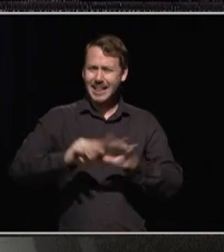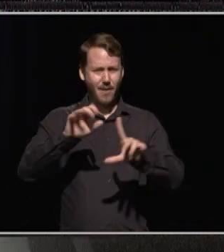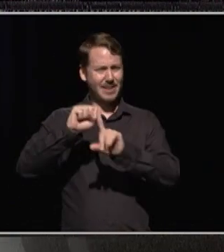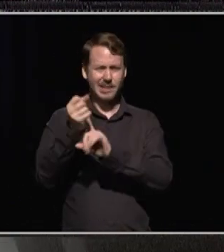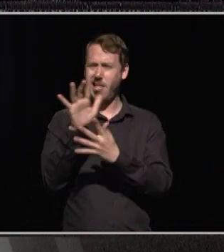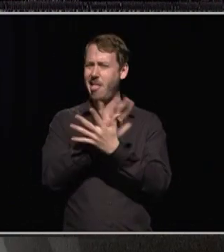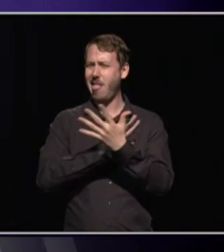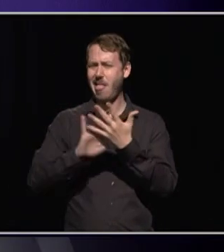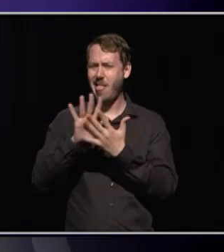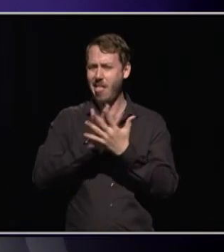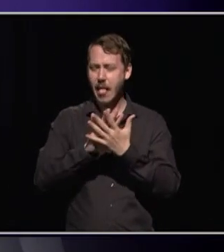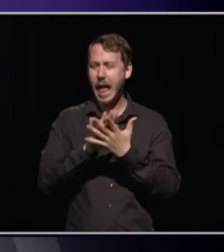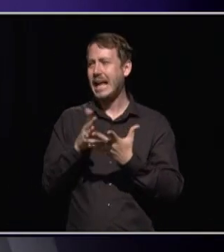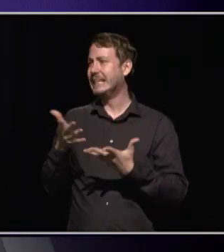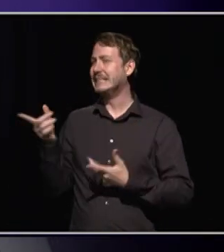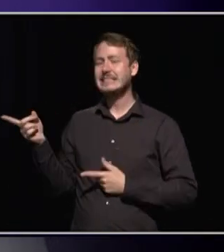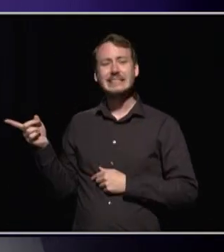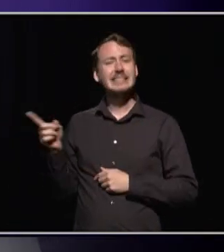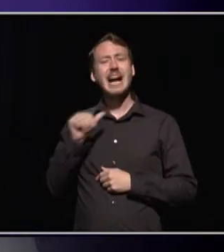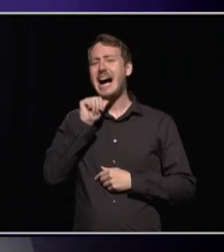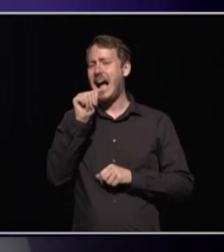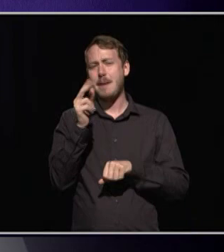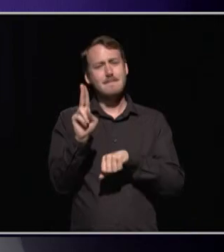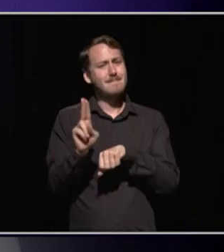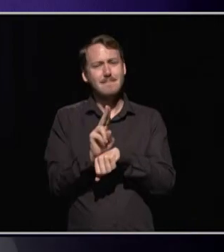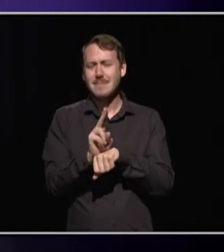Yeah, I'm not sure it will. I